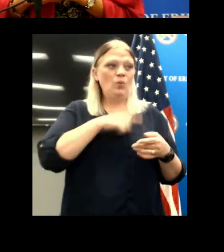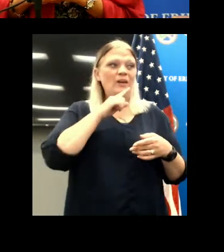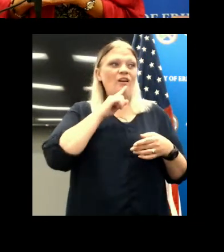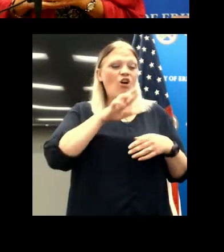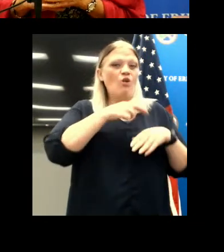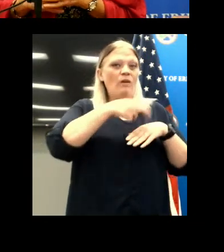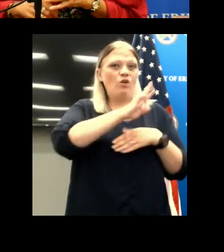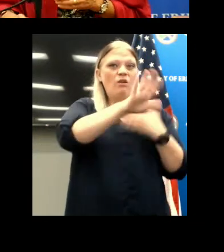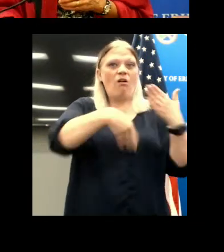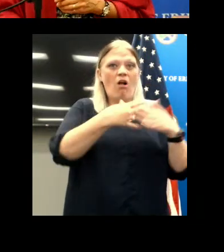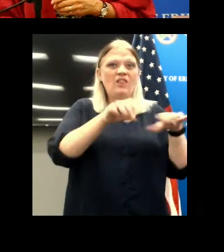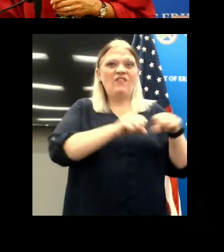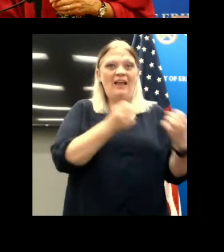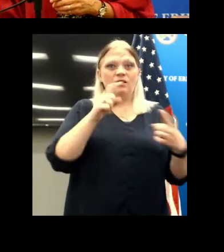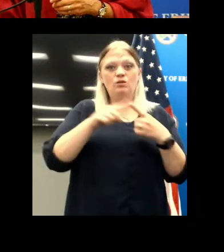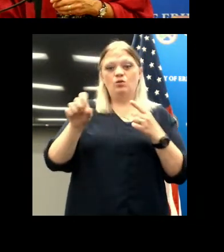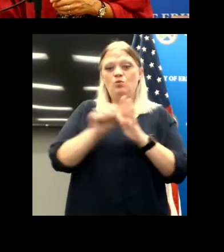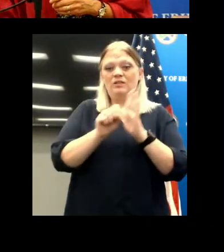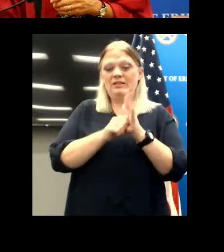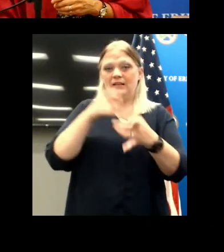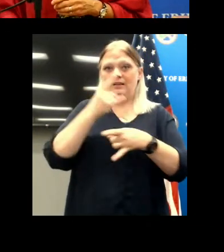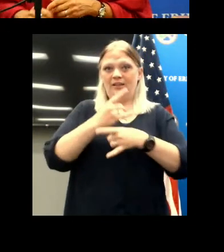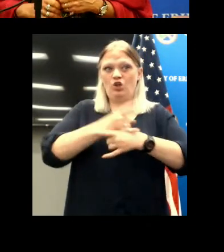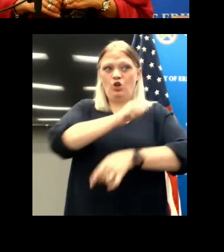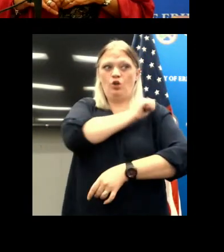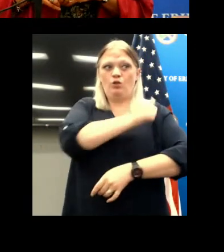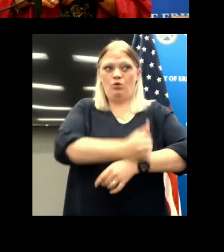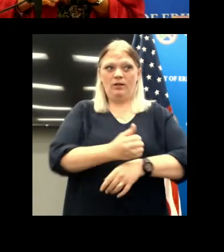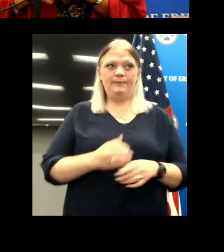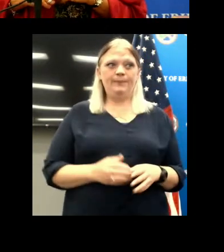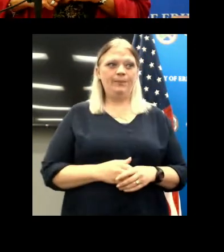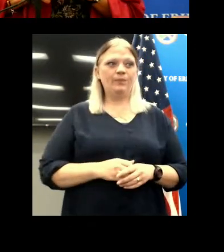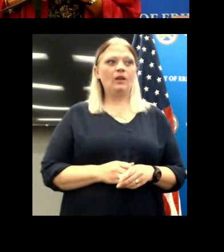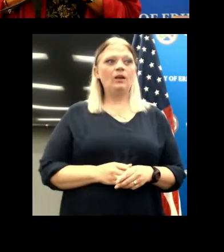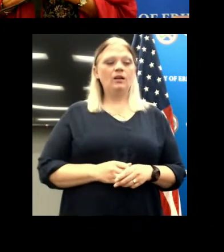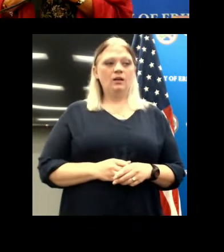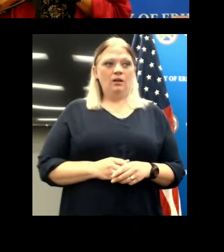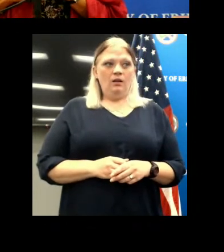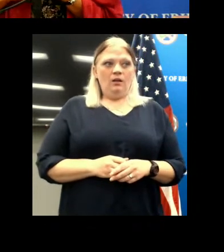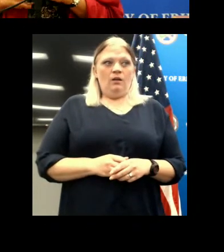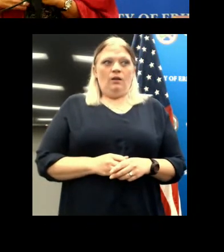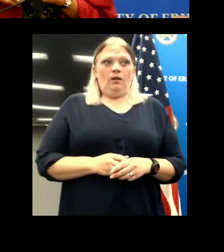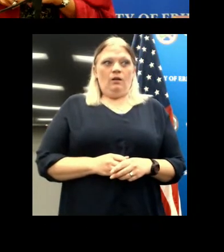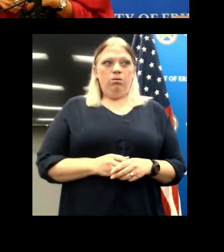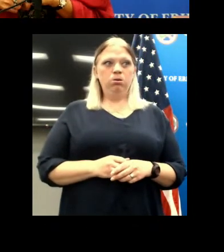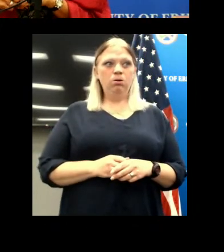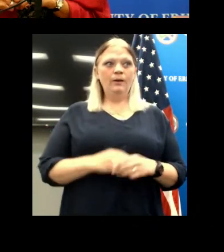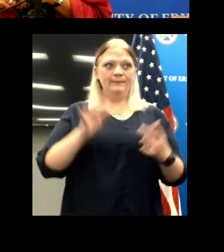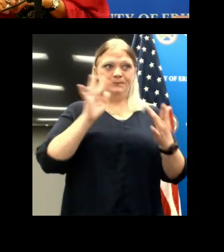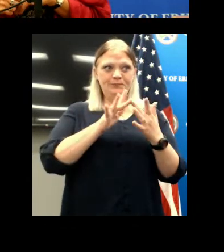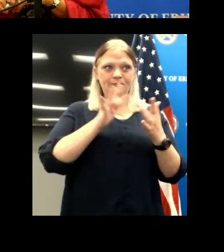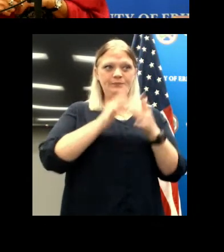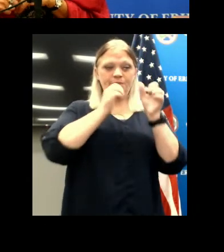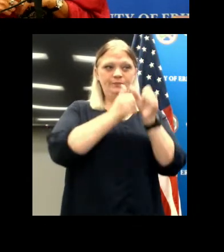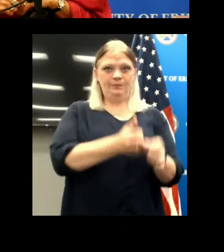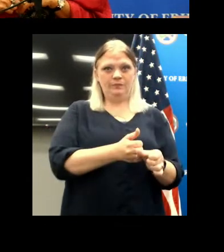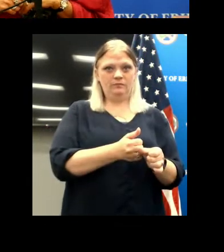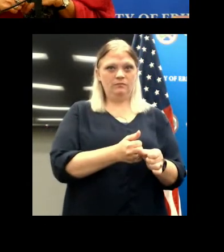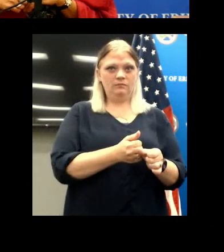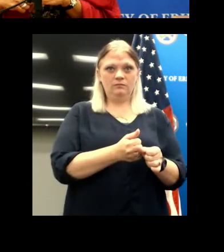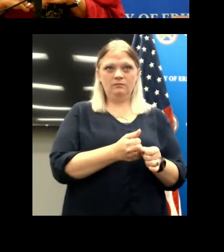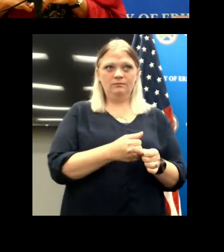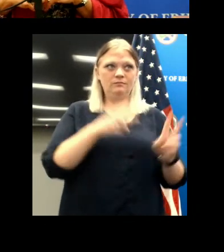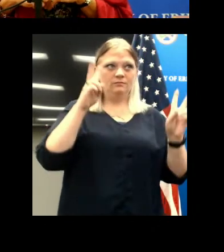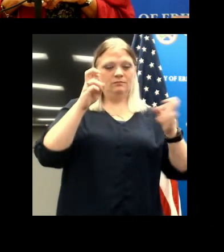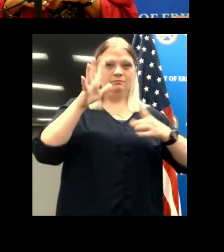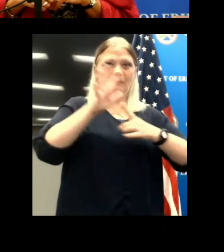these violations to the State Liquor Authority. So, moving on to contact tracing. So that's been a hot topic